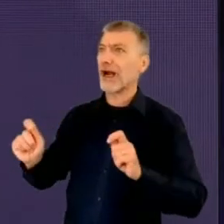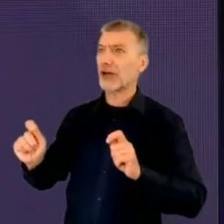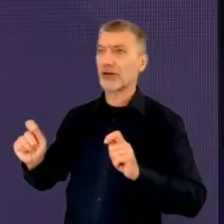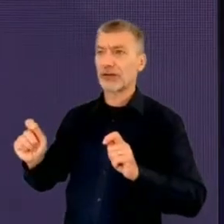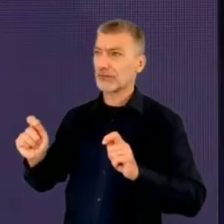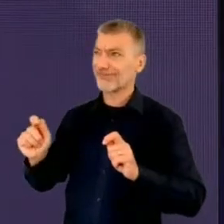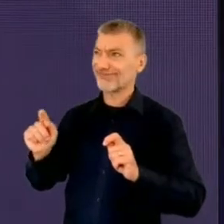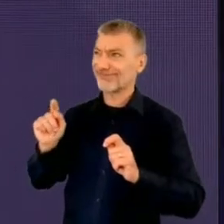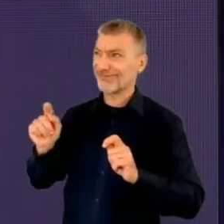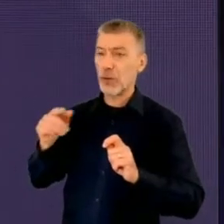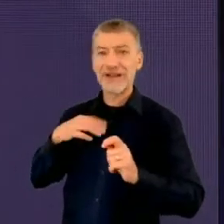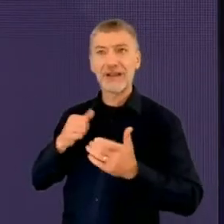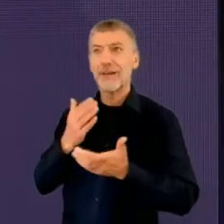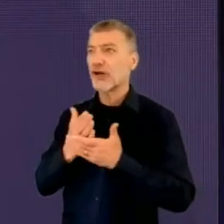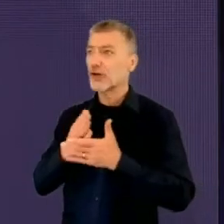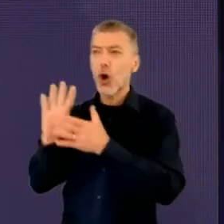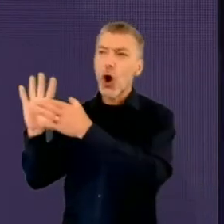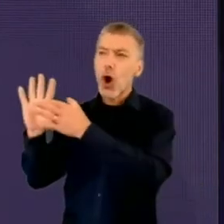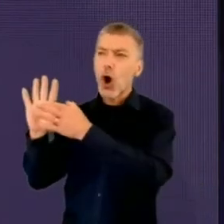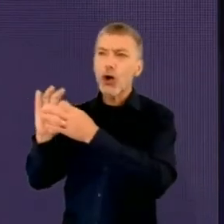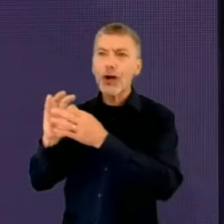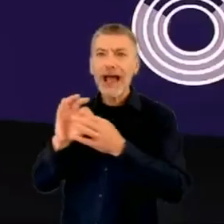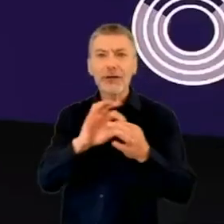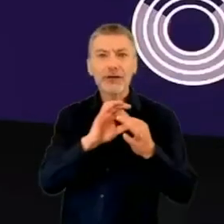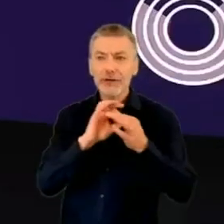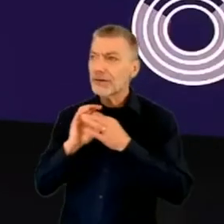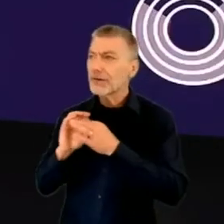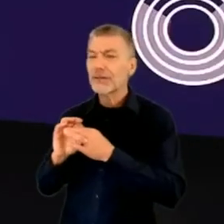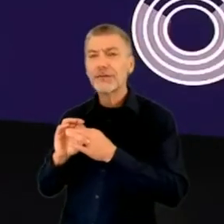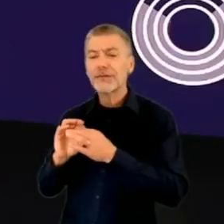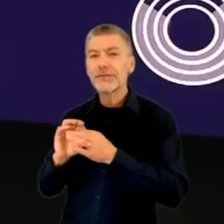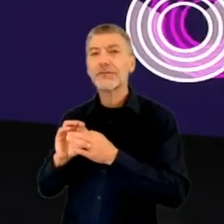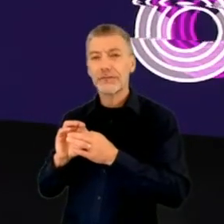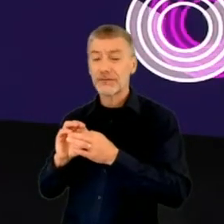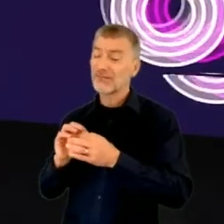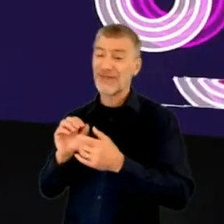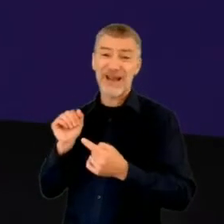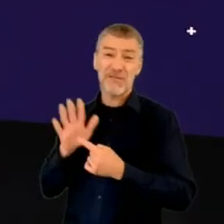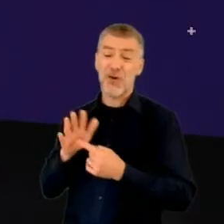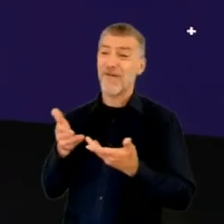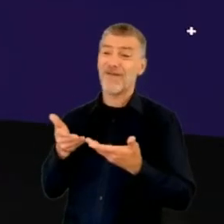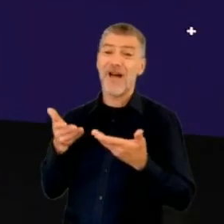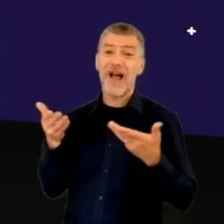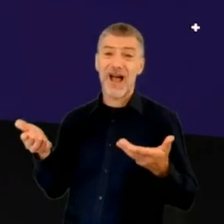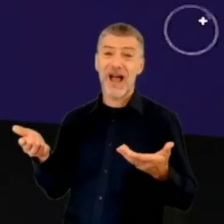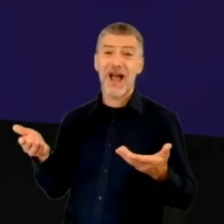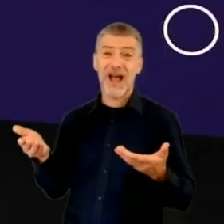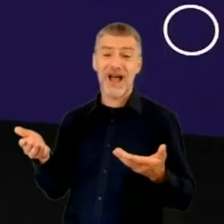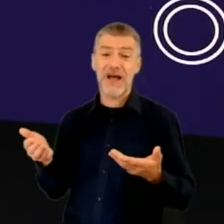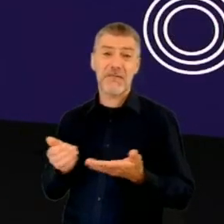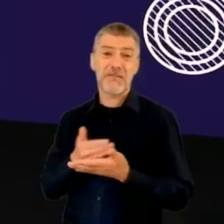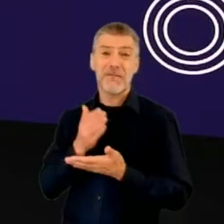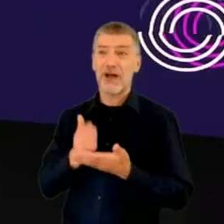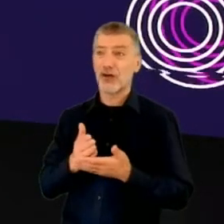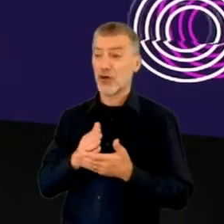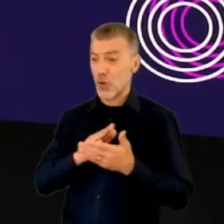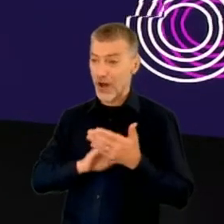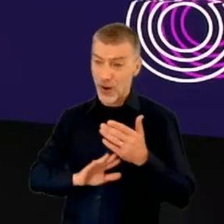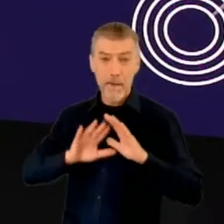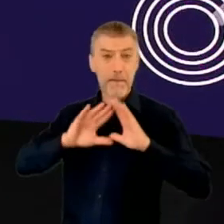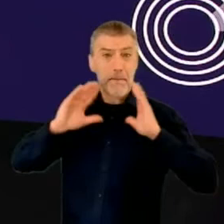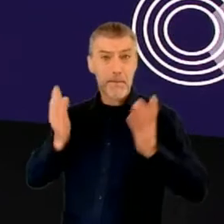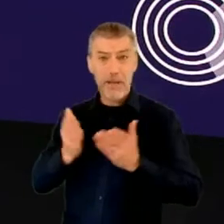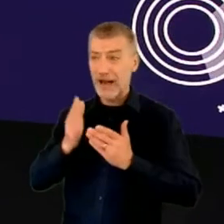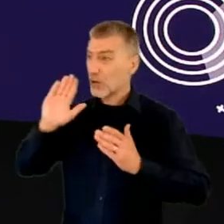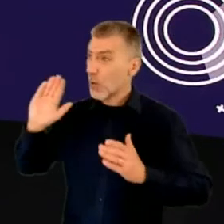connected way, and it's also about fairness. Trying to do it in a way where everybody on the planet benefits, not